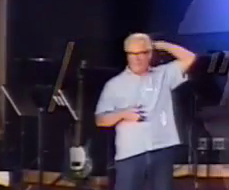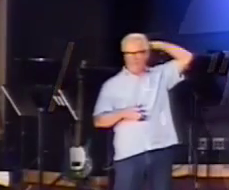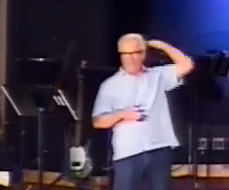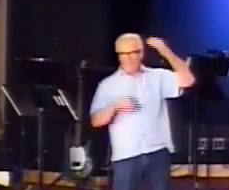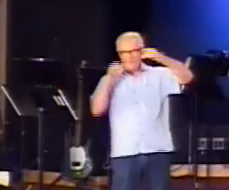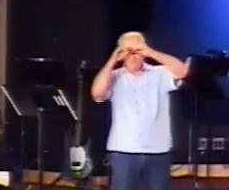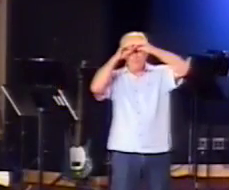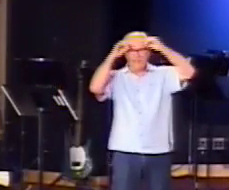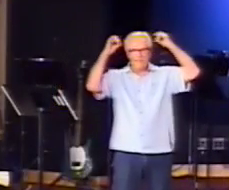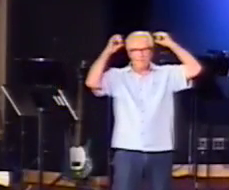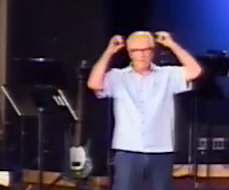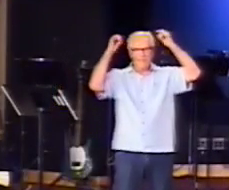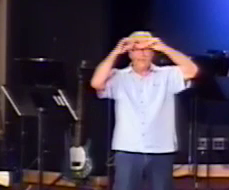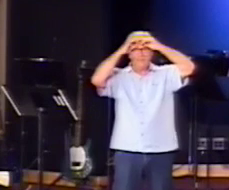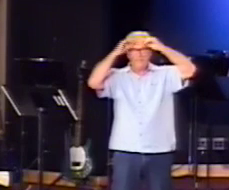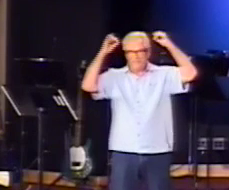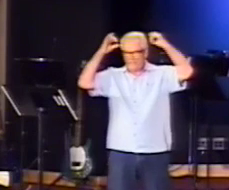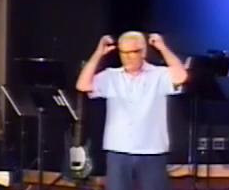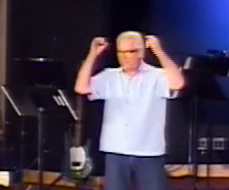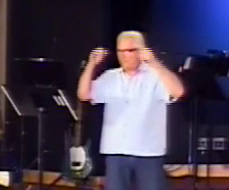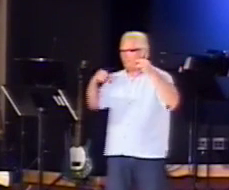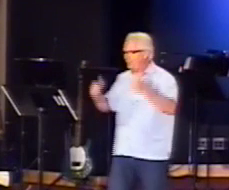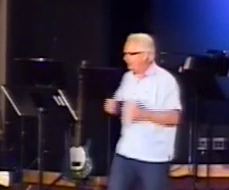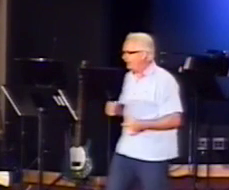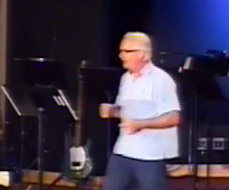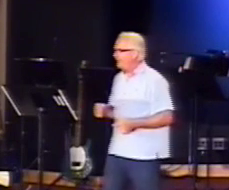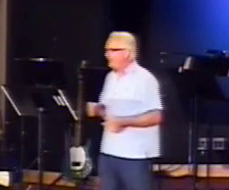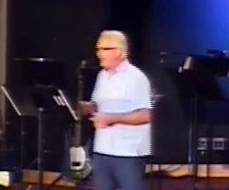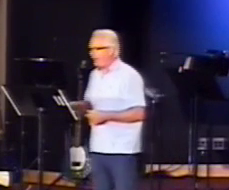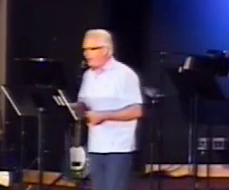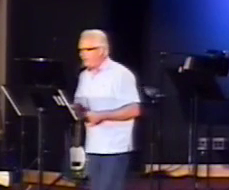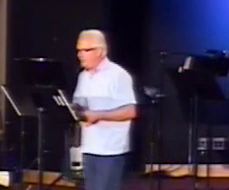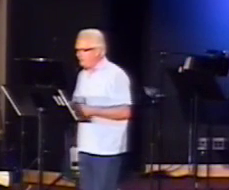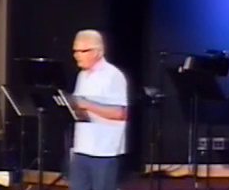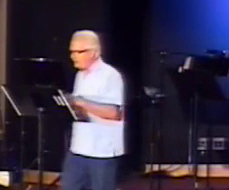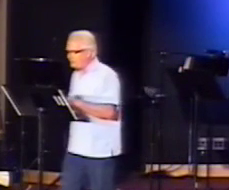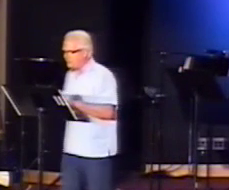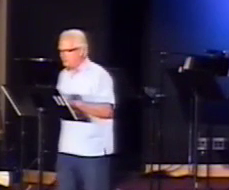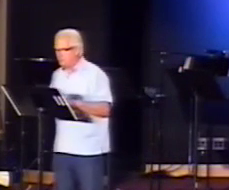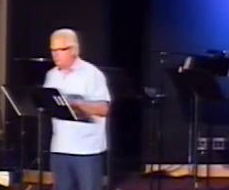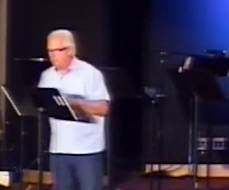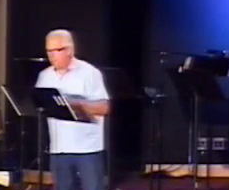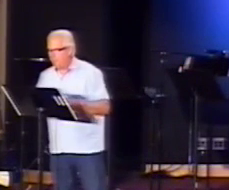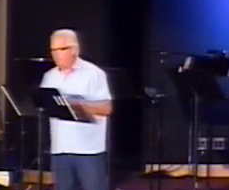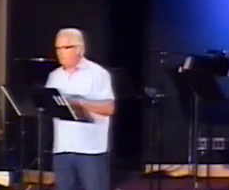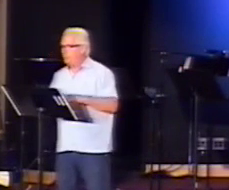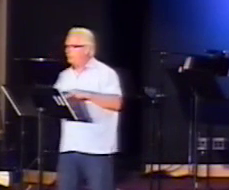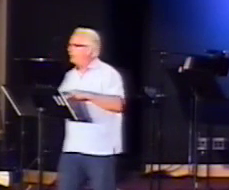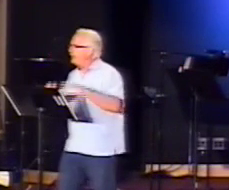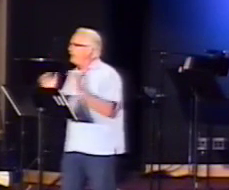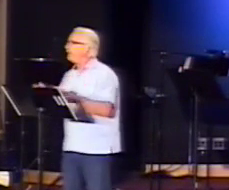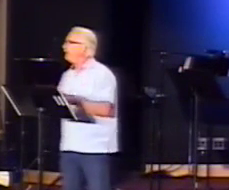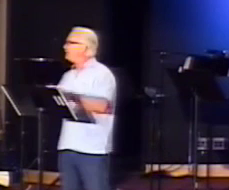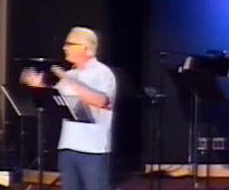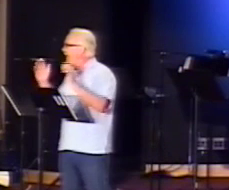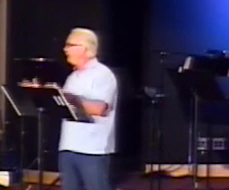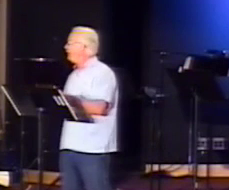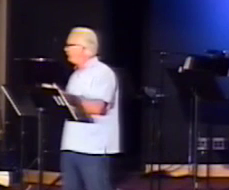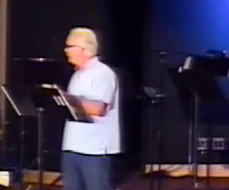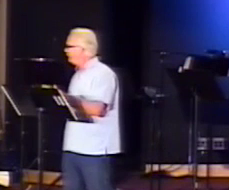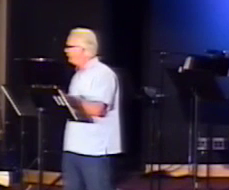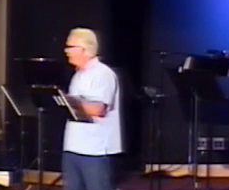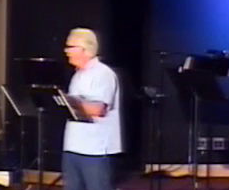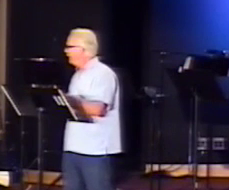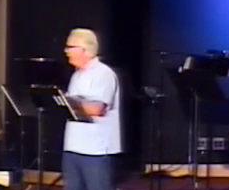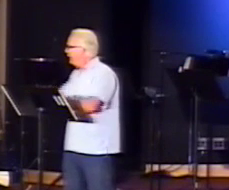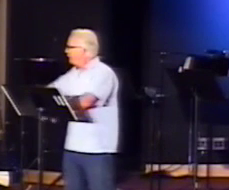hair. But he had a bandana on his head, and he ran. We were the hippies in the group. But in that race, I was halfway